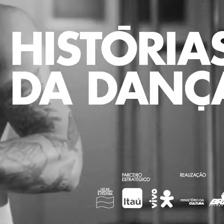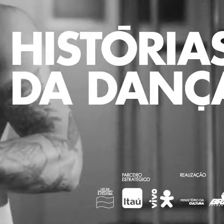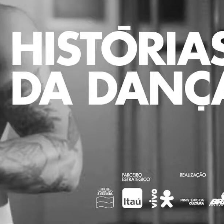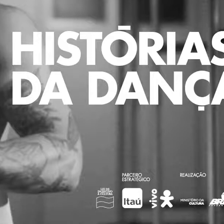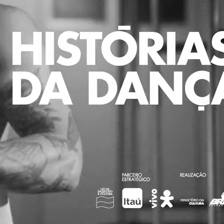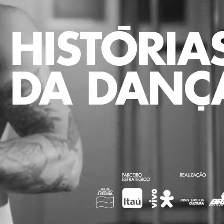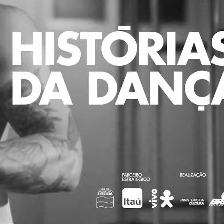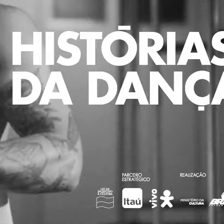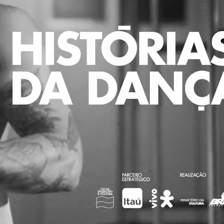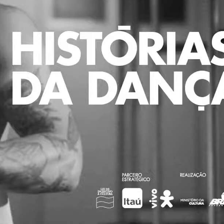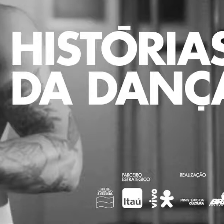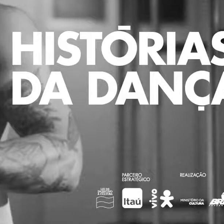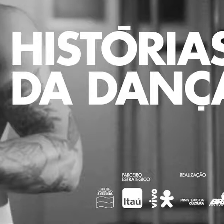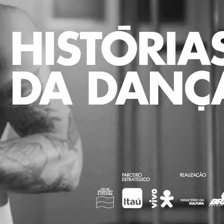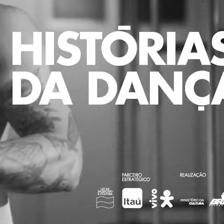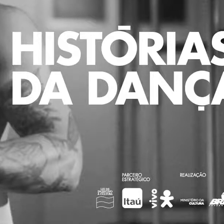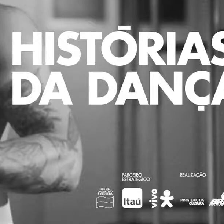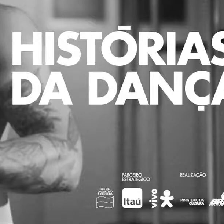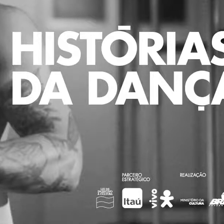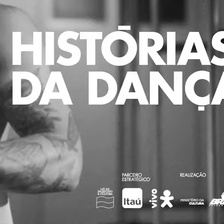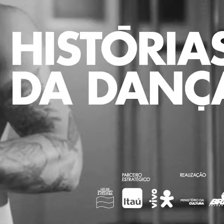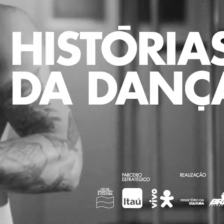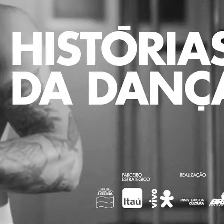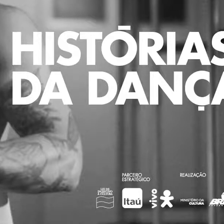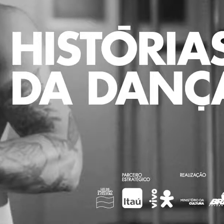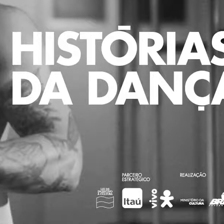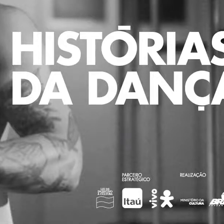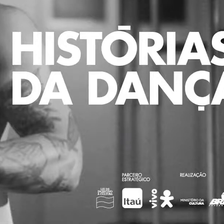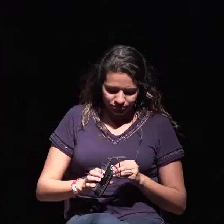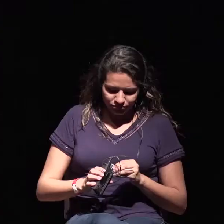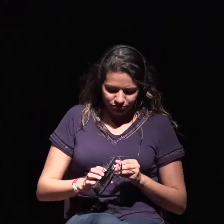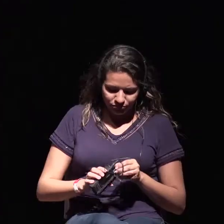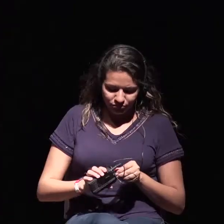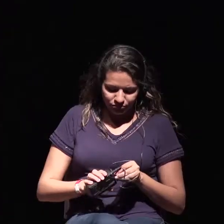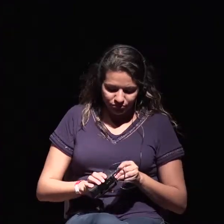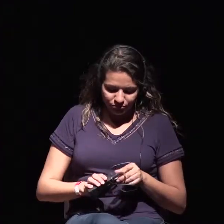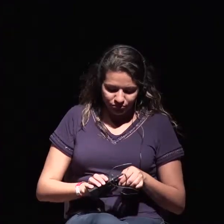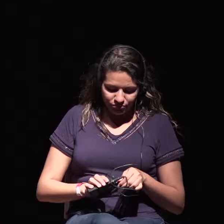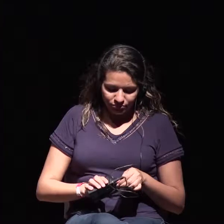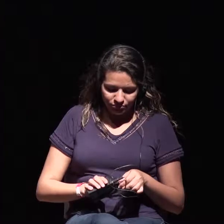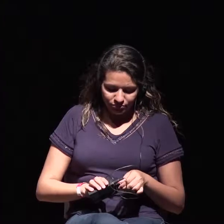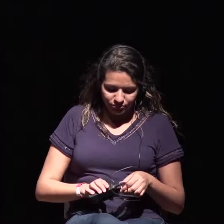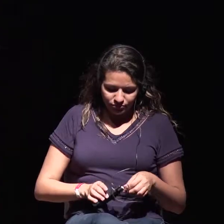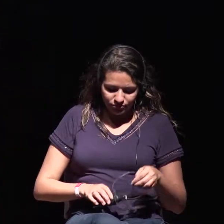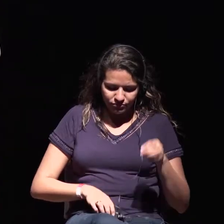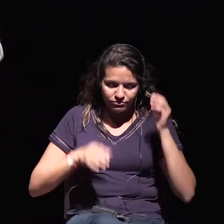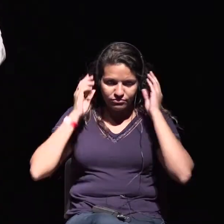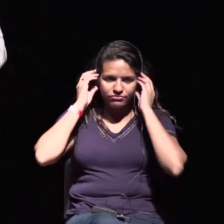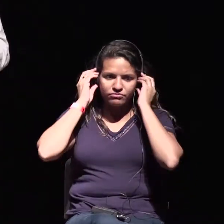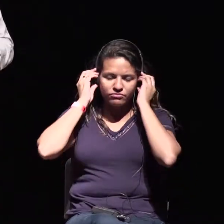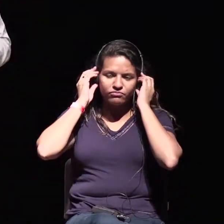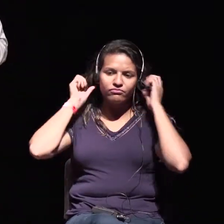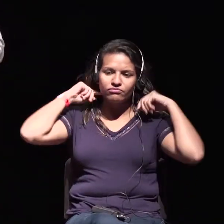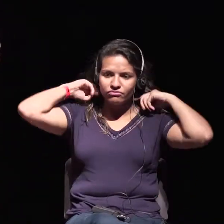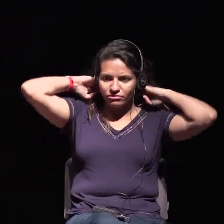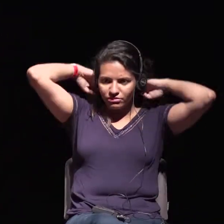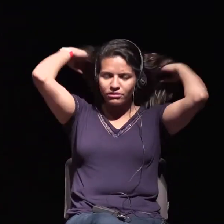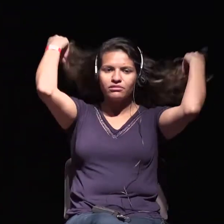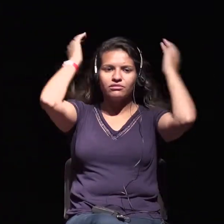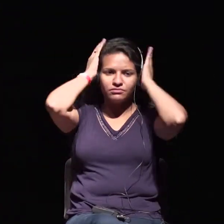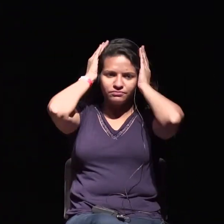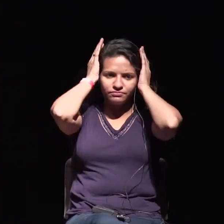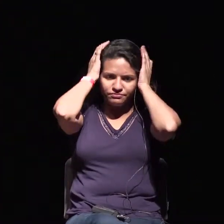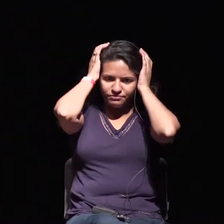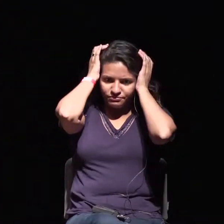Well, good afternoon, and thank you very much for having me here. It's great to be in Brazil for the first time, and especially here at the MASP